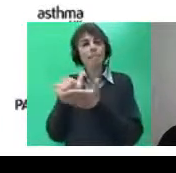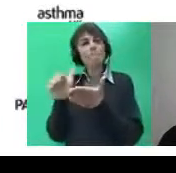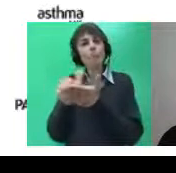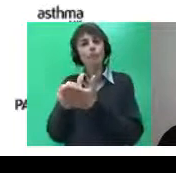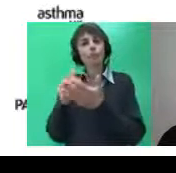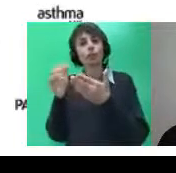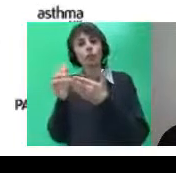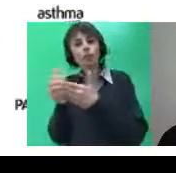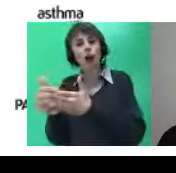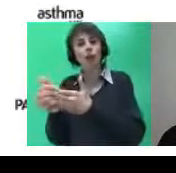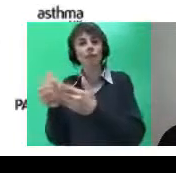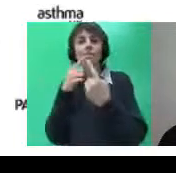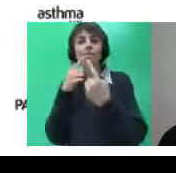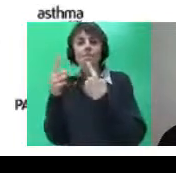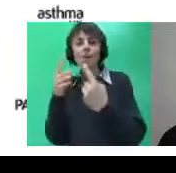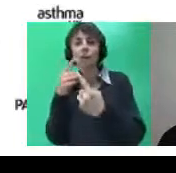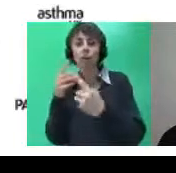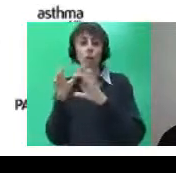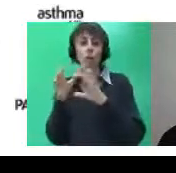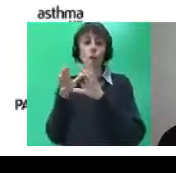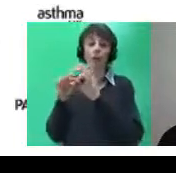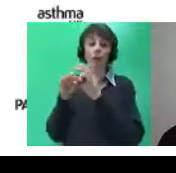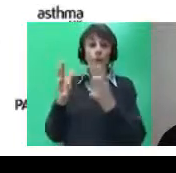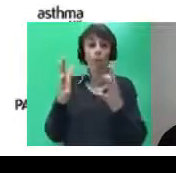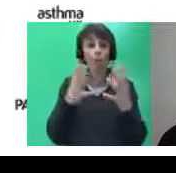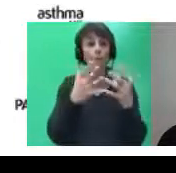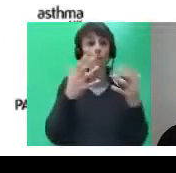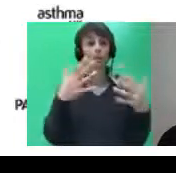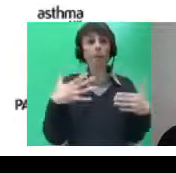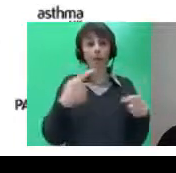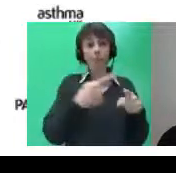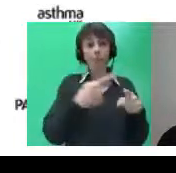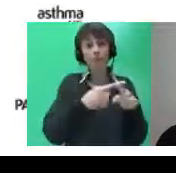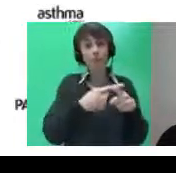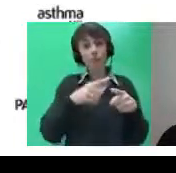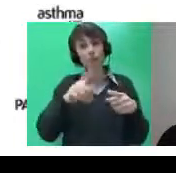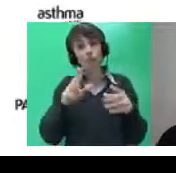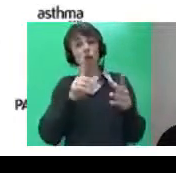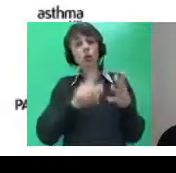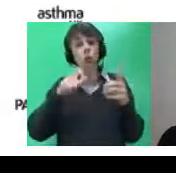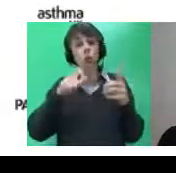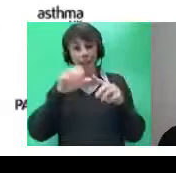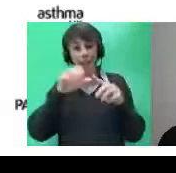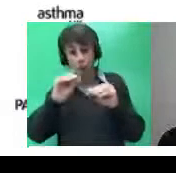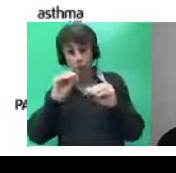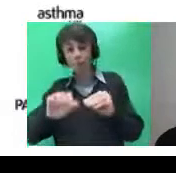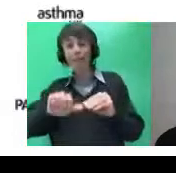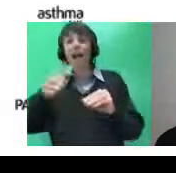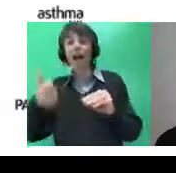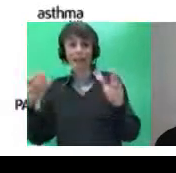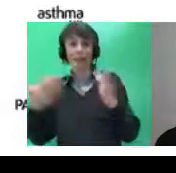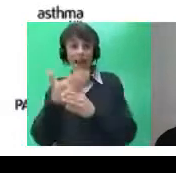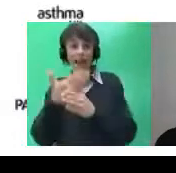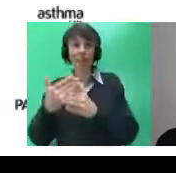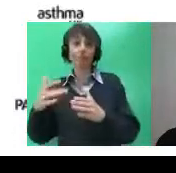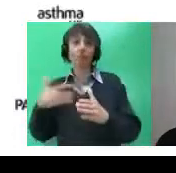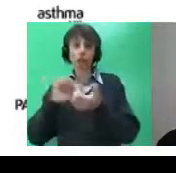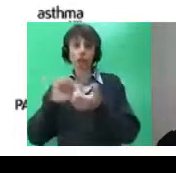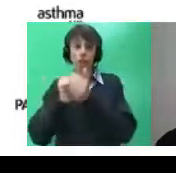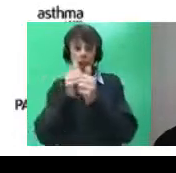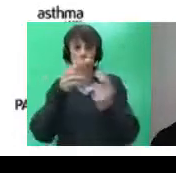as Public Health England, as Tom said, UK Coaching and Active Partnerships. And our aim with this campaign, We're